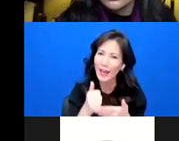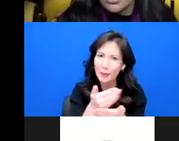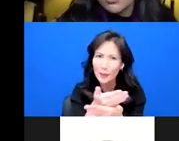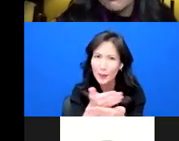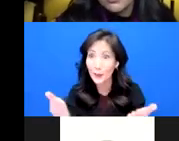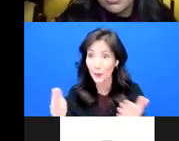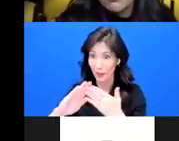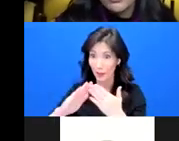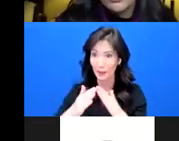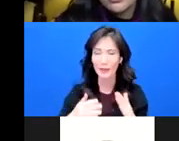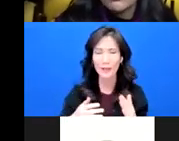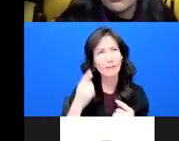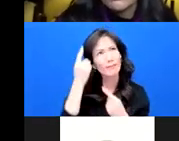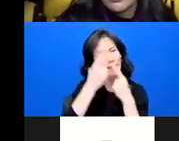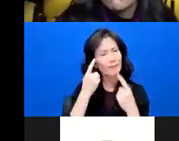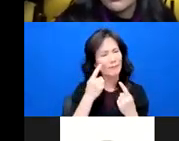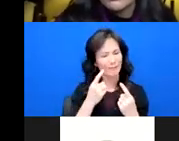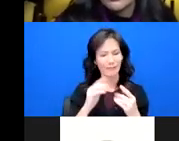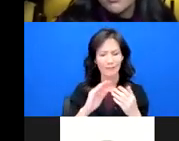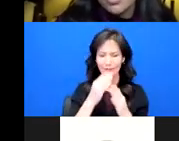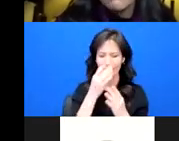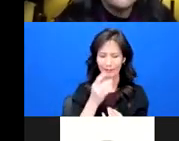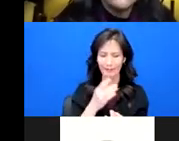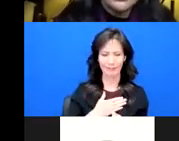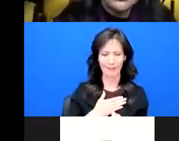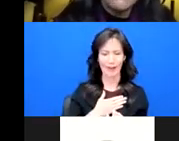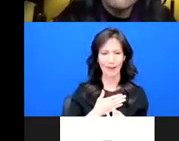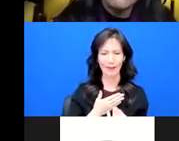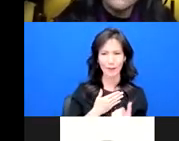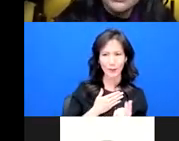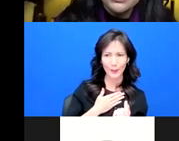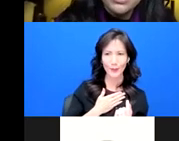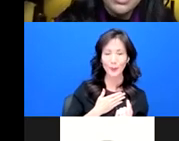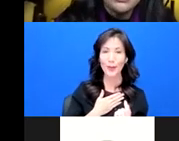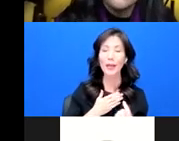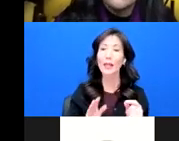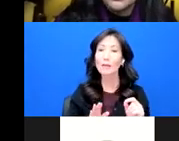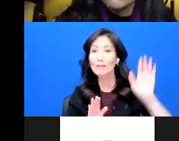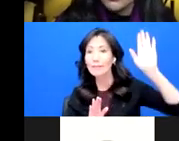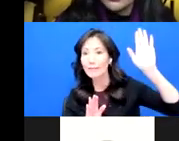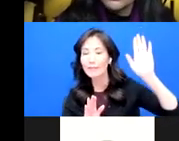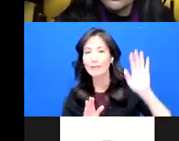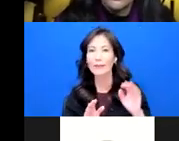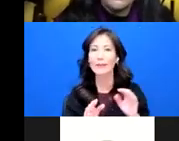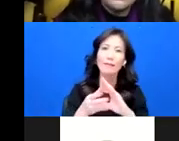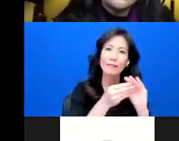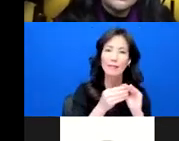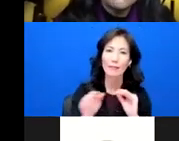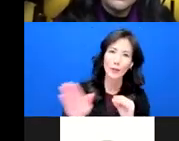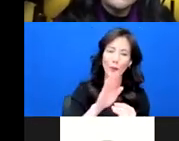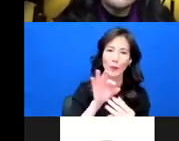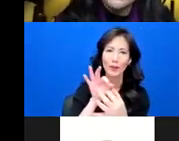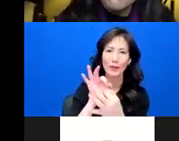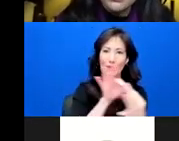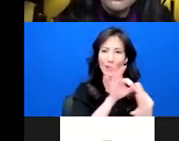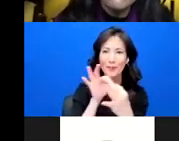there's a couple of things that we want to think through as we're giving community of interest testimony for redistricting. Again, we want to ensure that the testimony